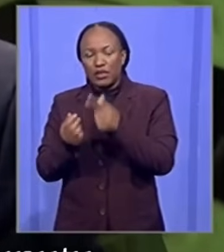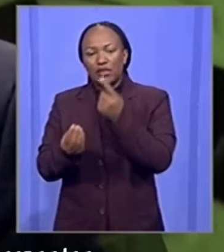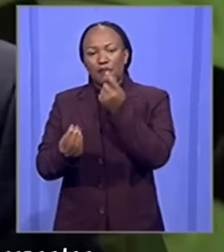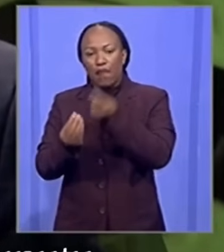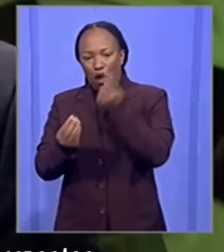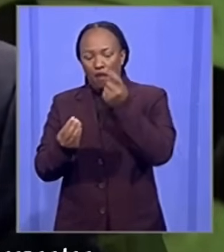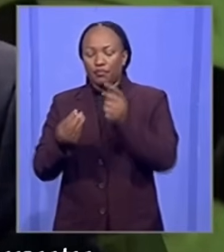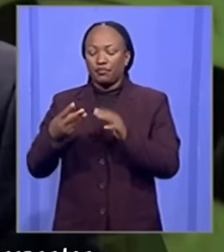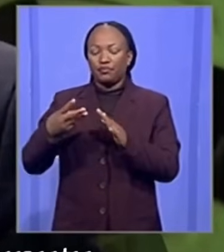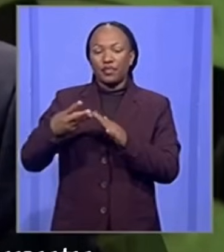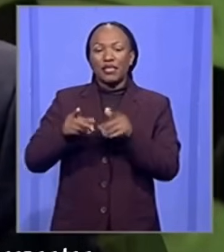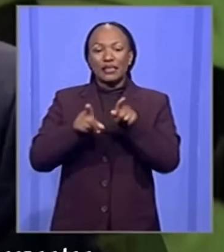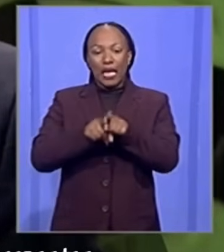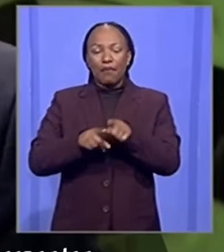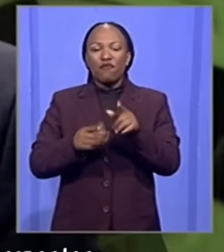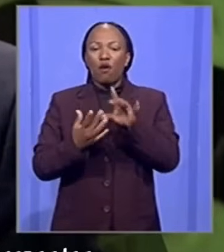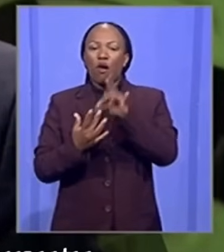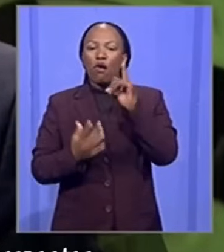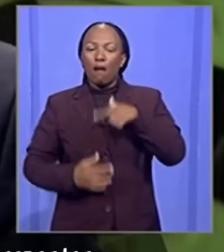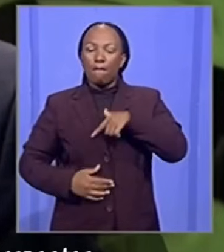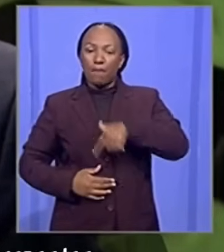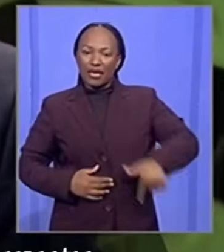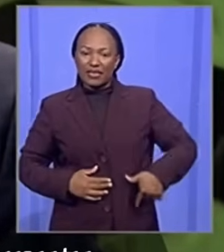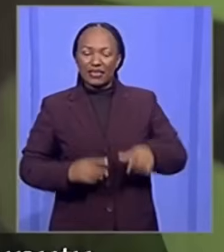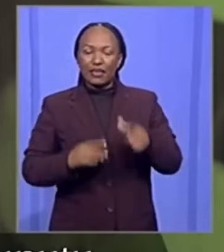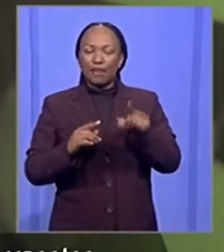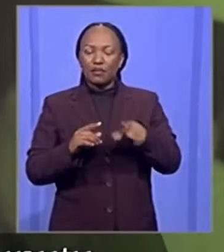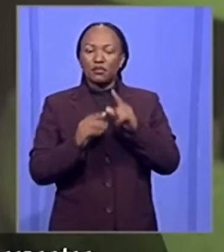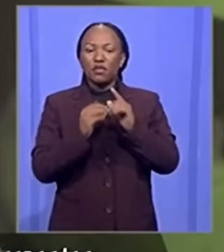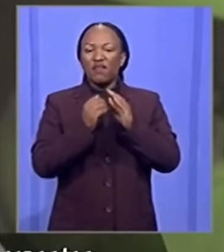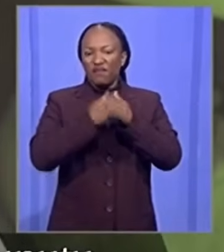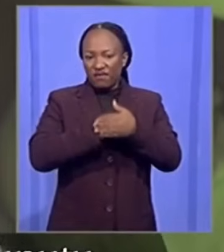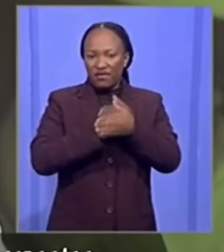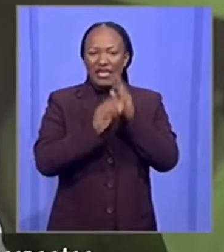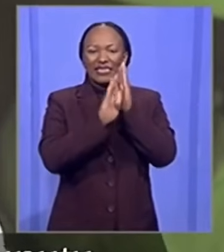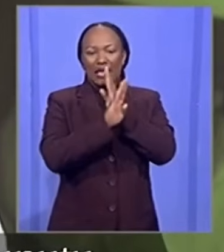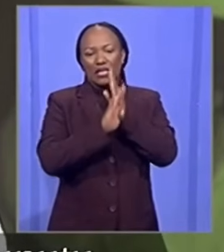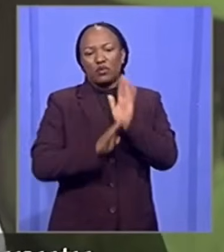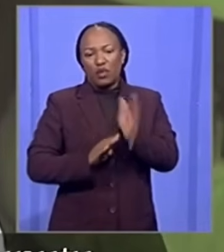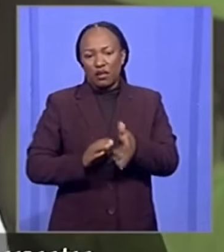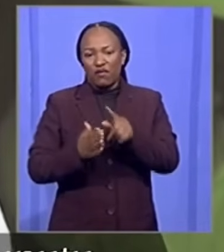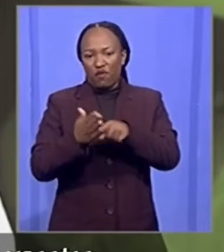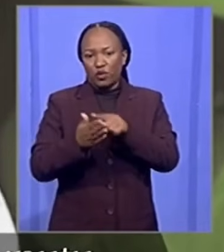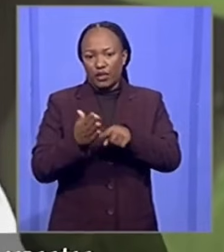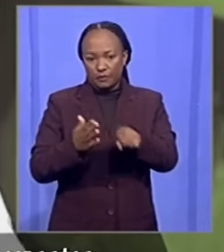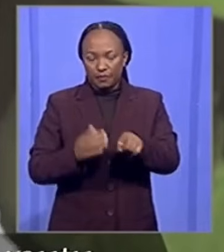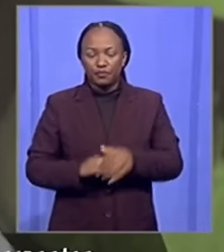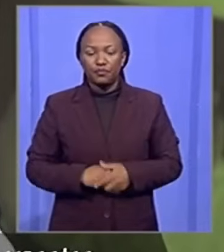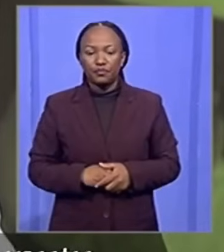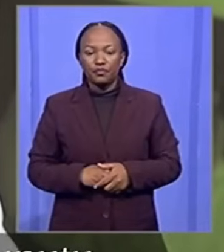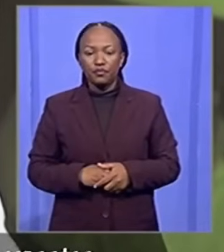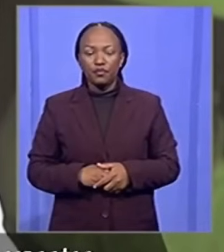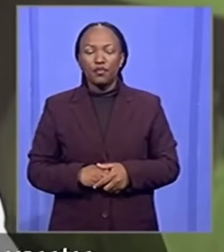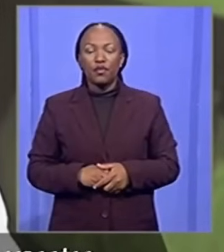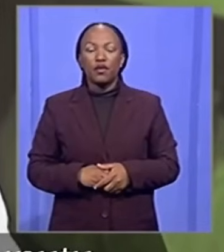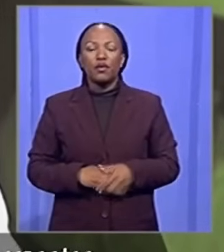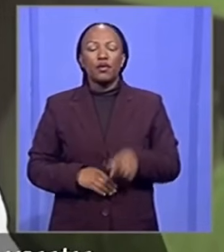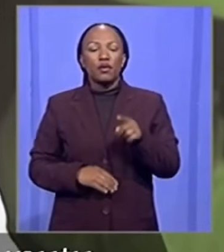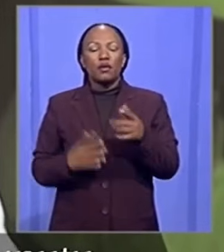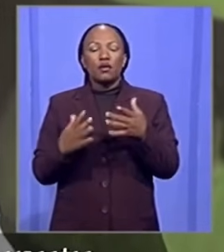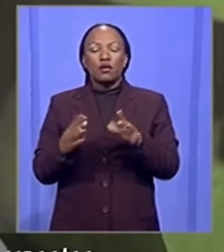same procedure for electing a president is by secret ballot. Ditho tsa parlamente di tlankiswa kano pele ho kgethwa motsamaisi